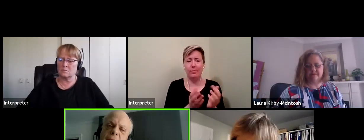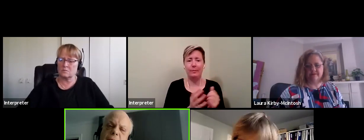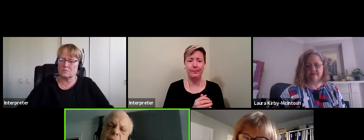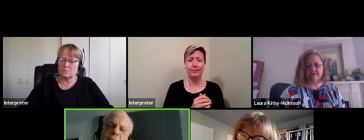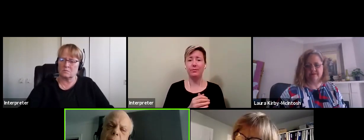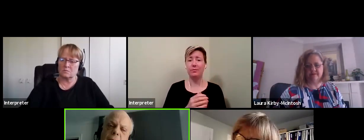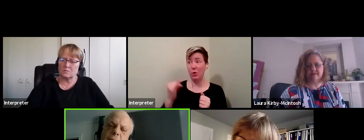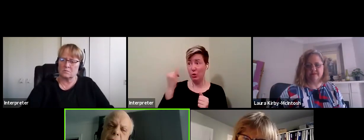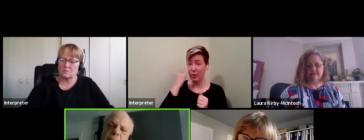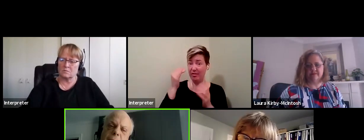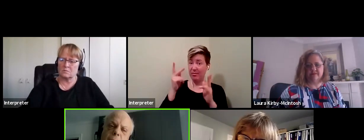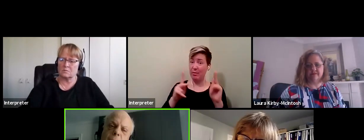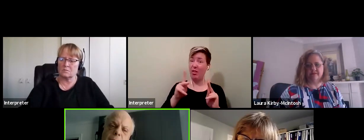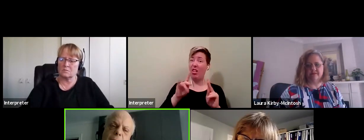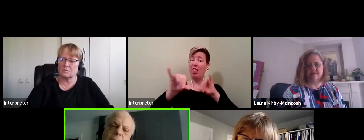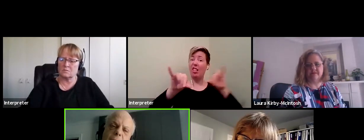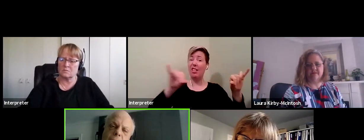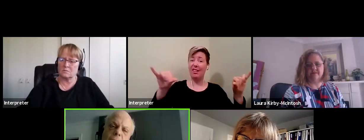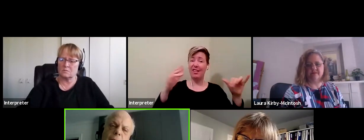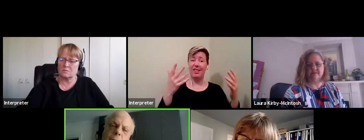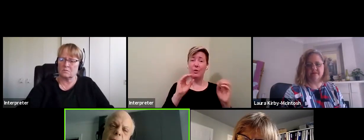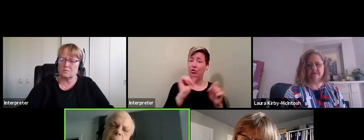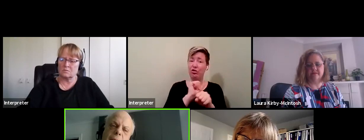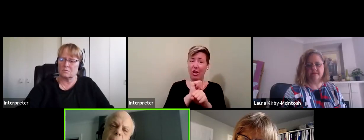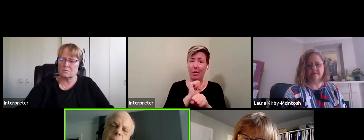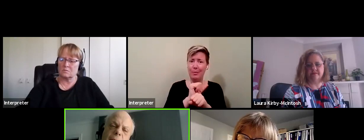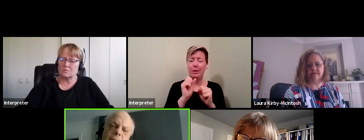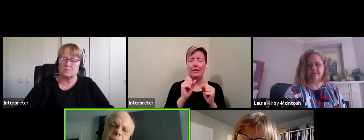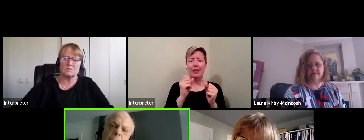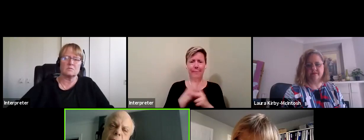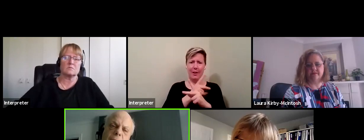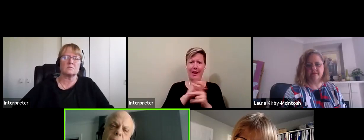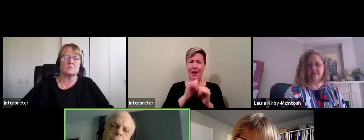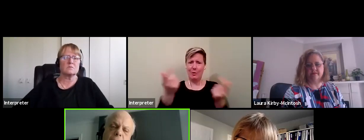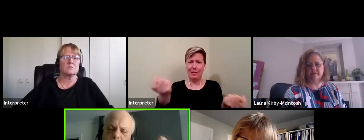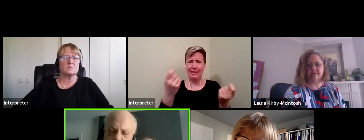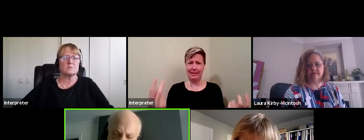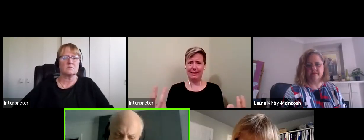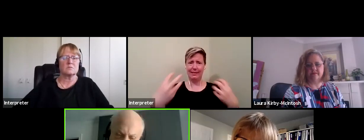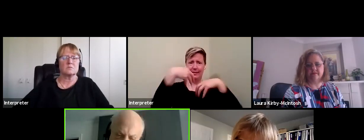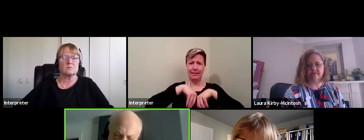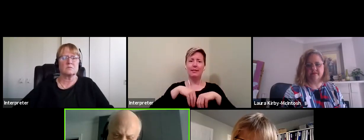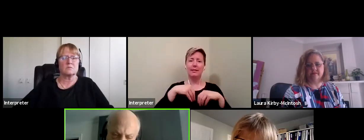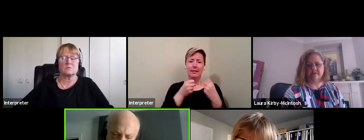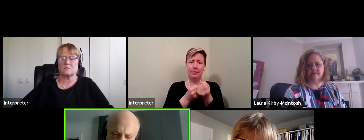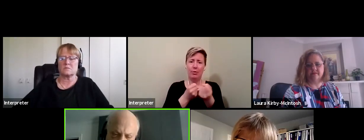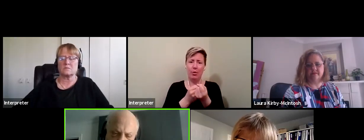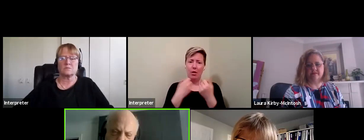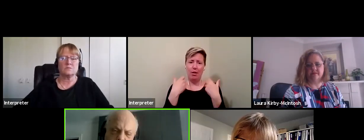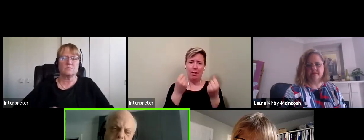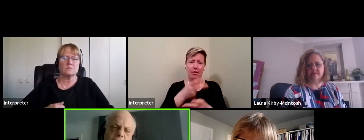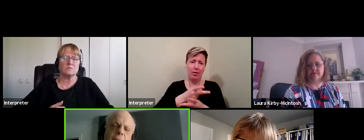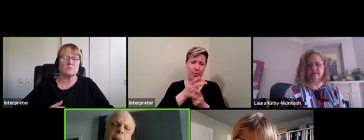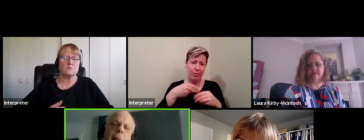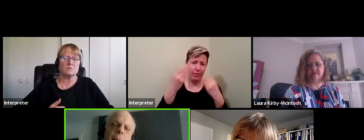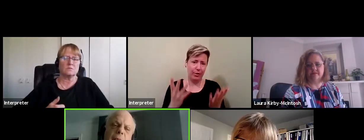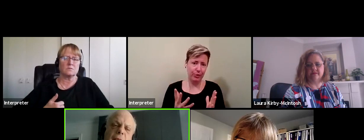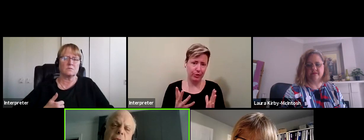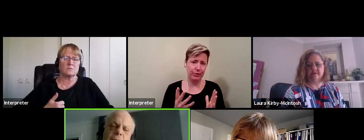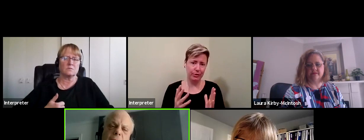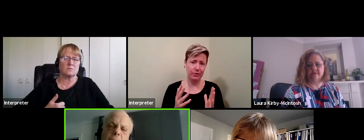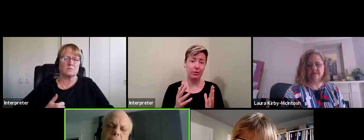the isolation, we need to see if there are ways we can draw them into helping healthcare providers while equipping them so that